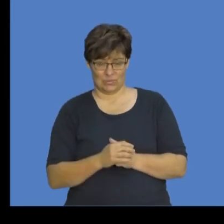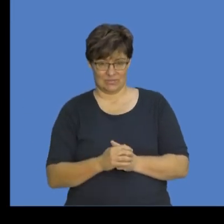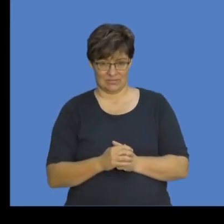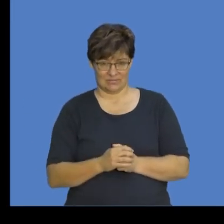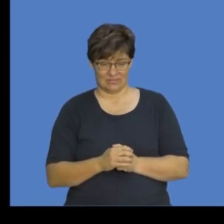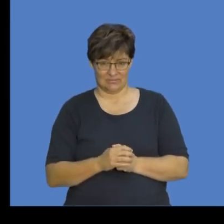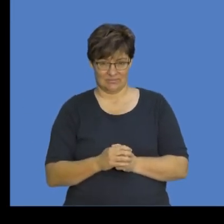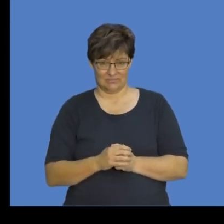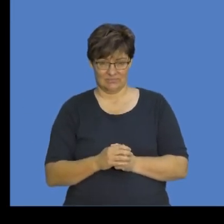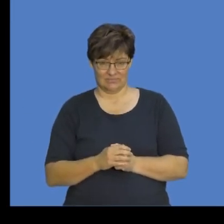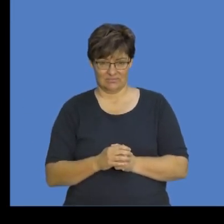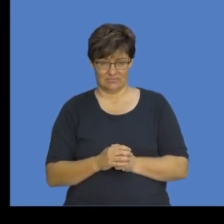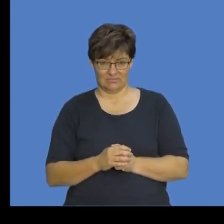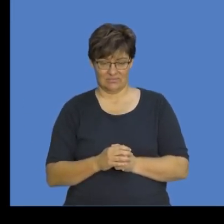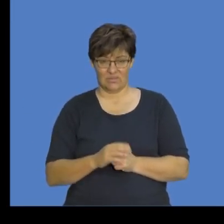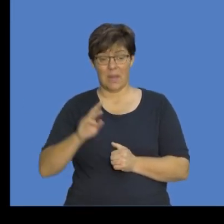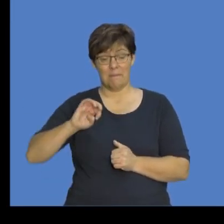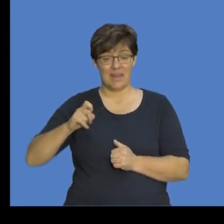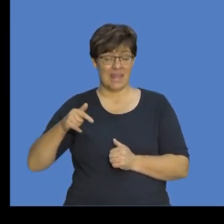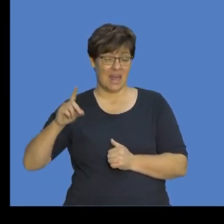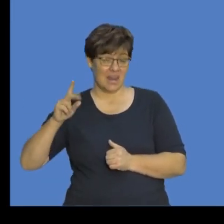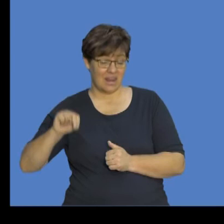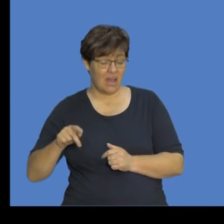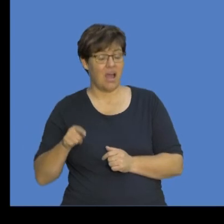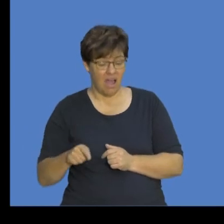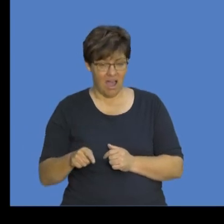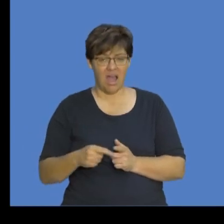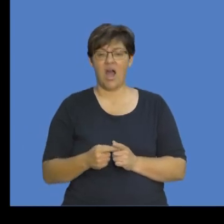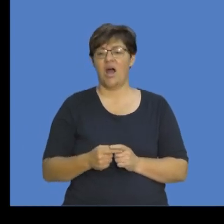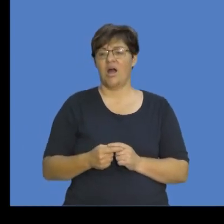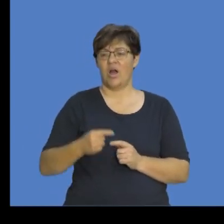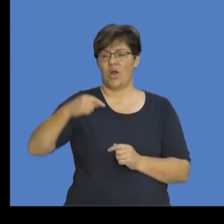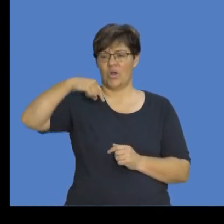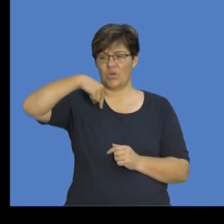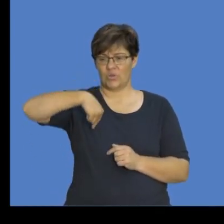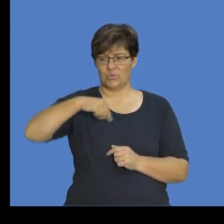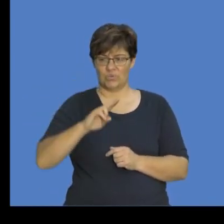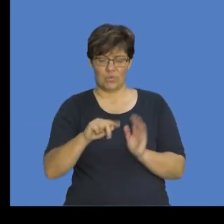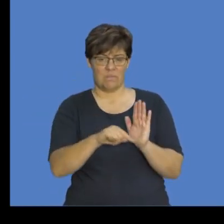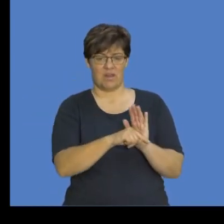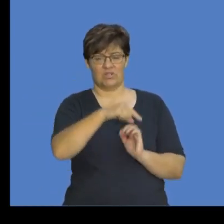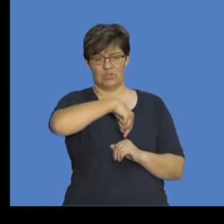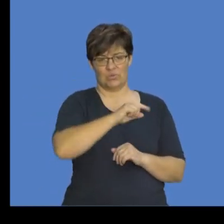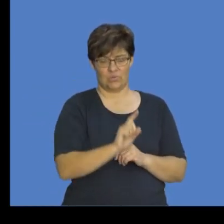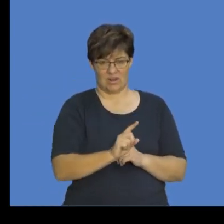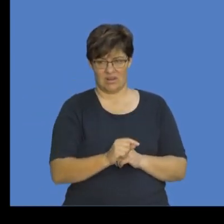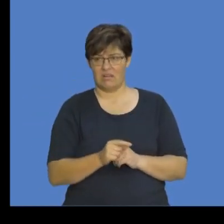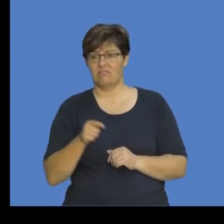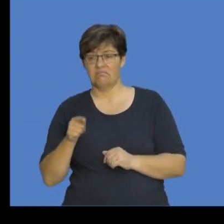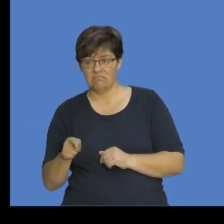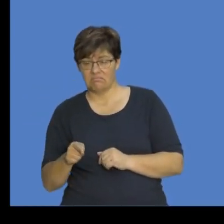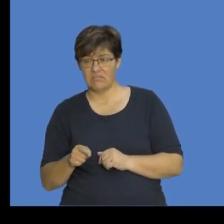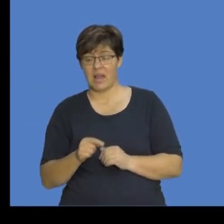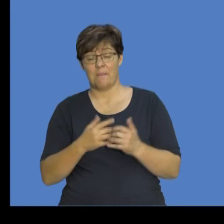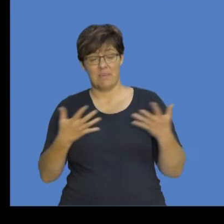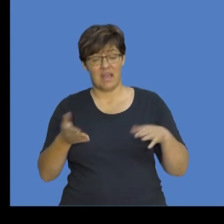Are we together? To see that, you can say Q2 minus Q1, which is this area, and Q3 minus